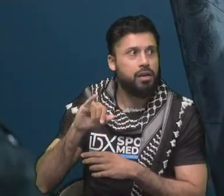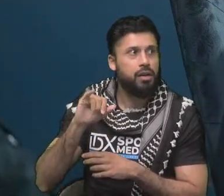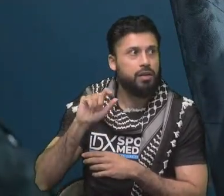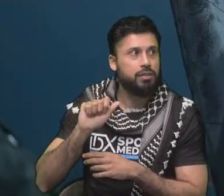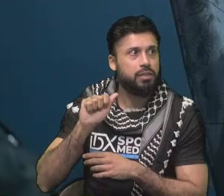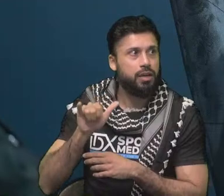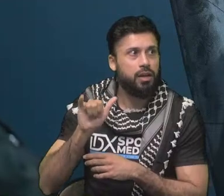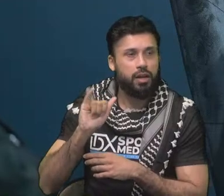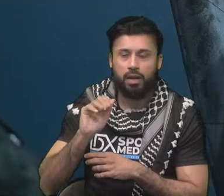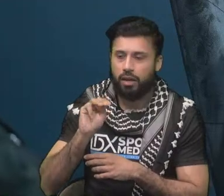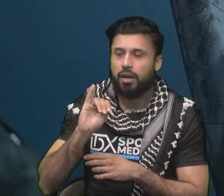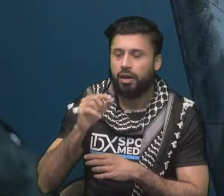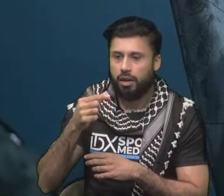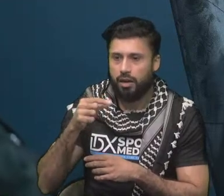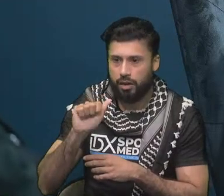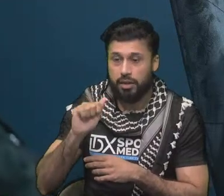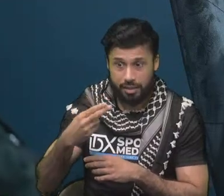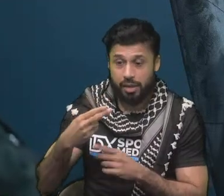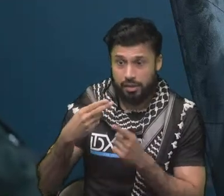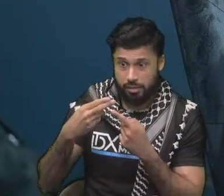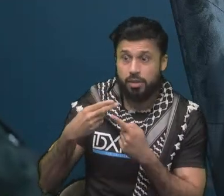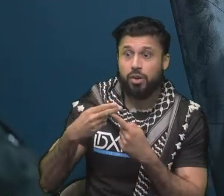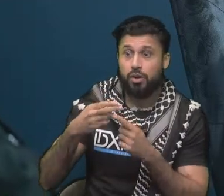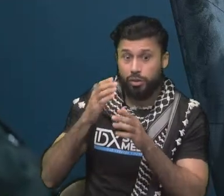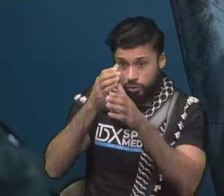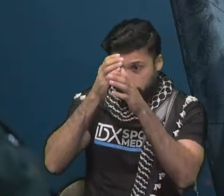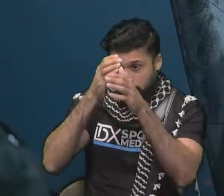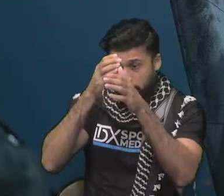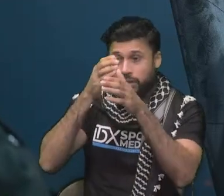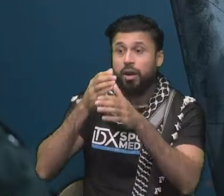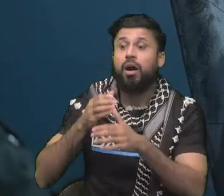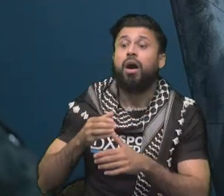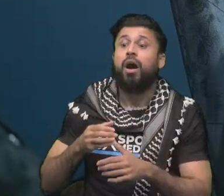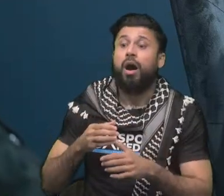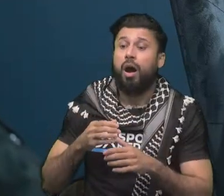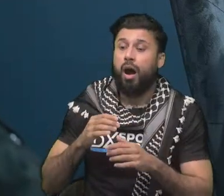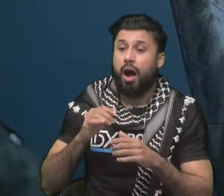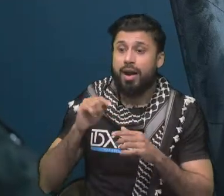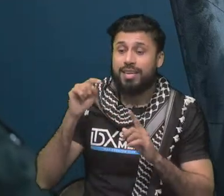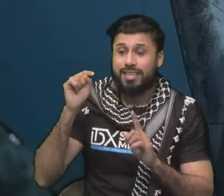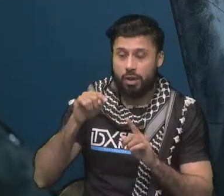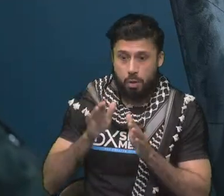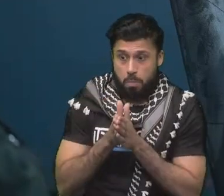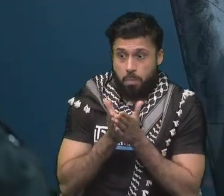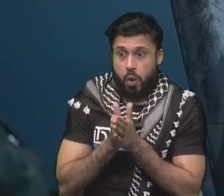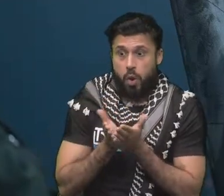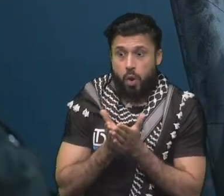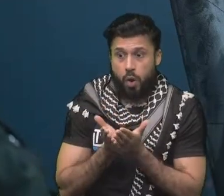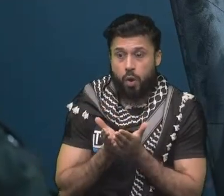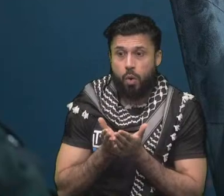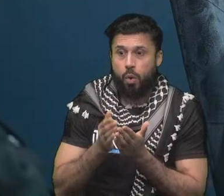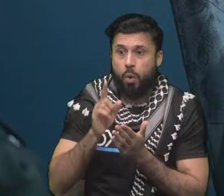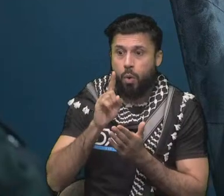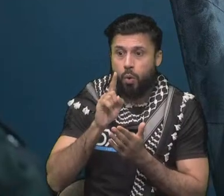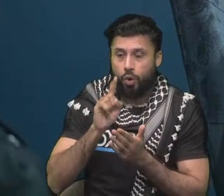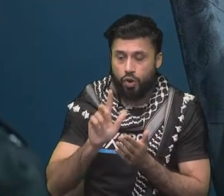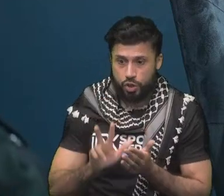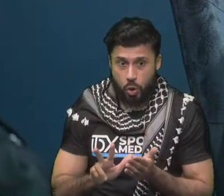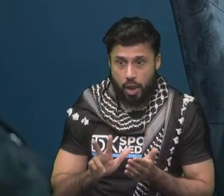on. Almost like one-third of the book, he talks about evasions and hiyal, which means people try to cheat in the